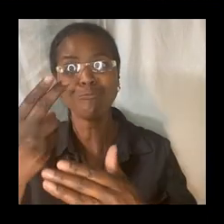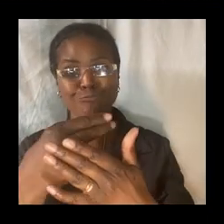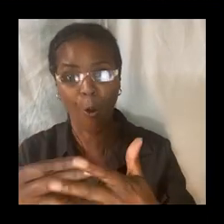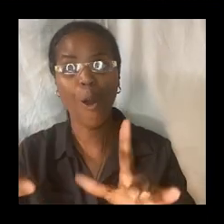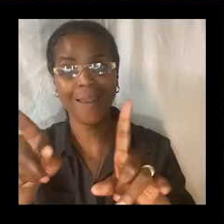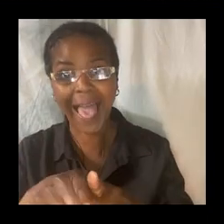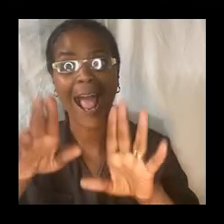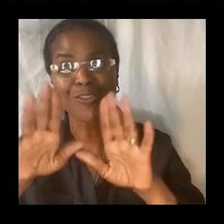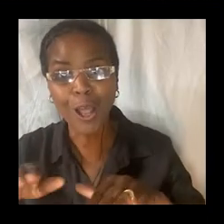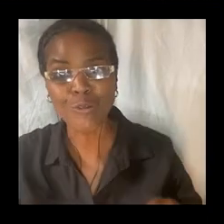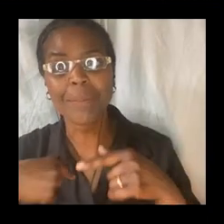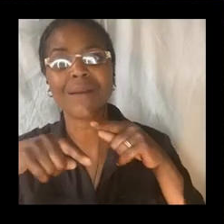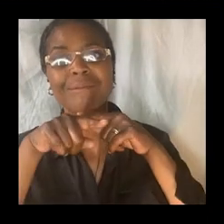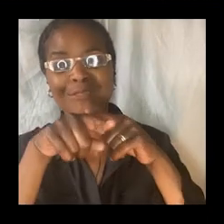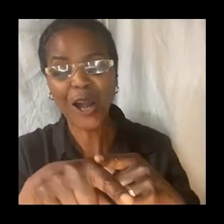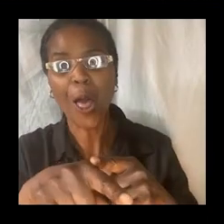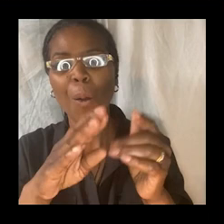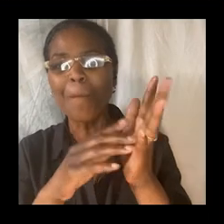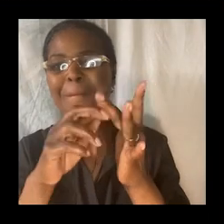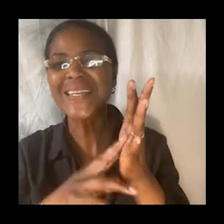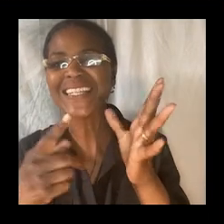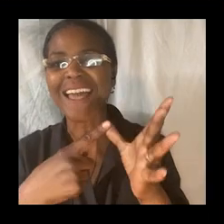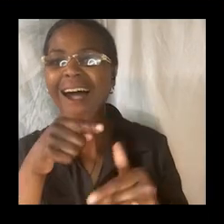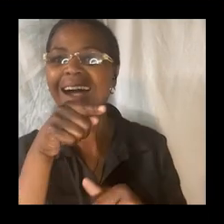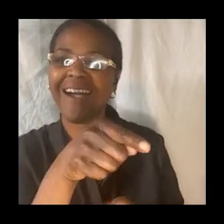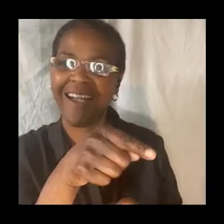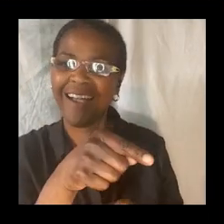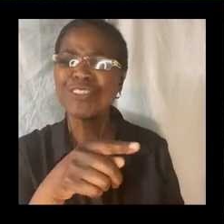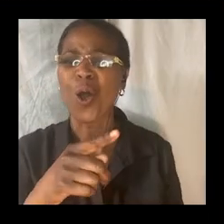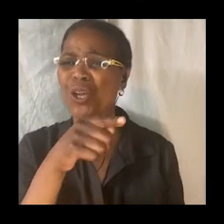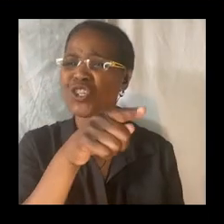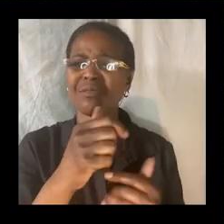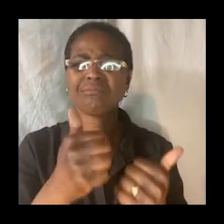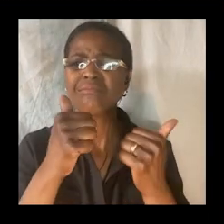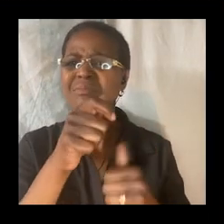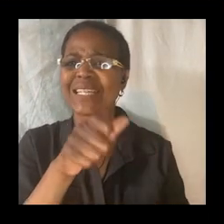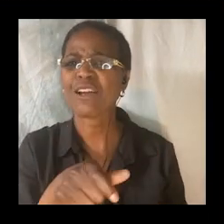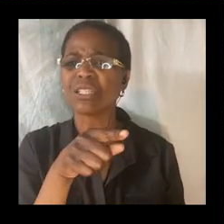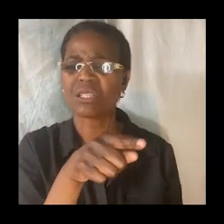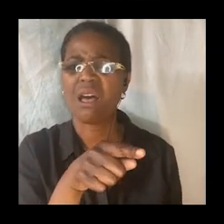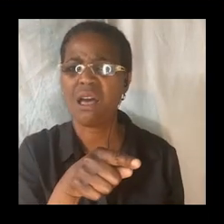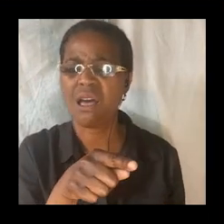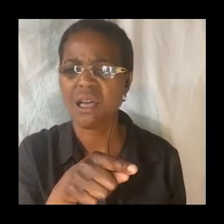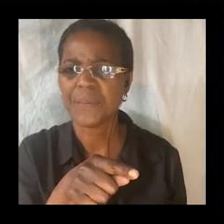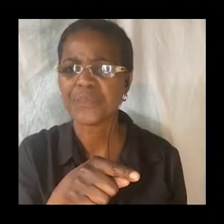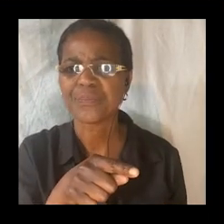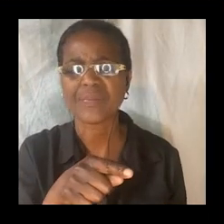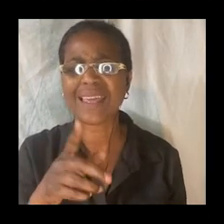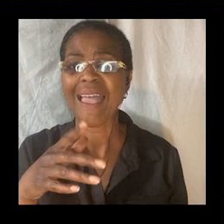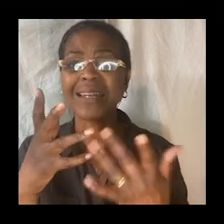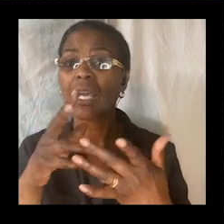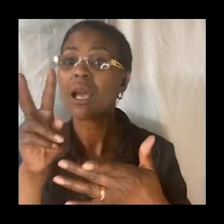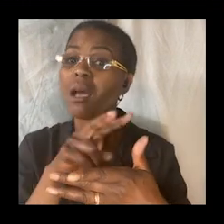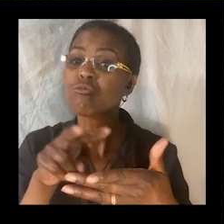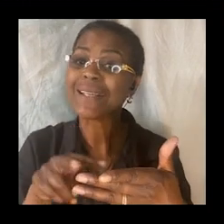nice excuse to do that very literally. I mean, I do think she's and I tried to bring some of this to the drawings. I do think she's this extraordinary